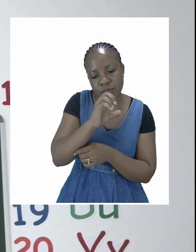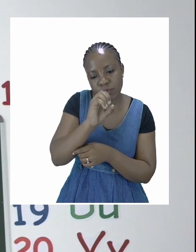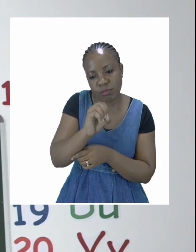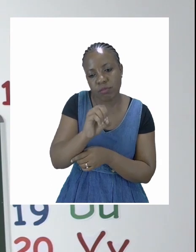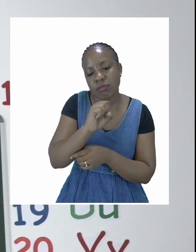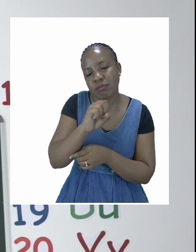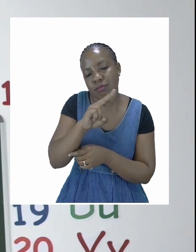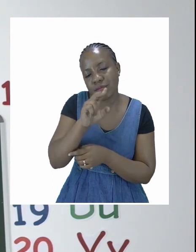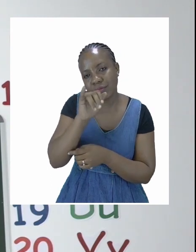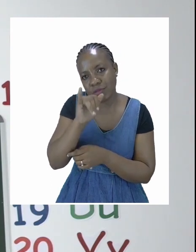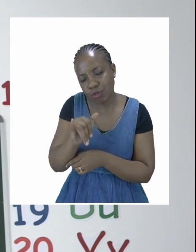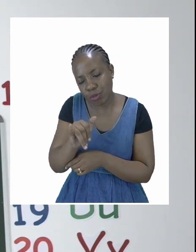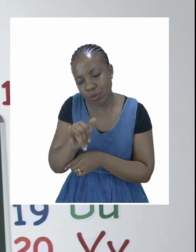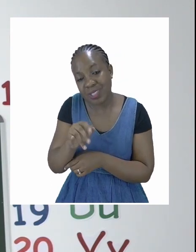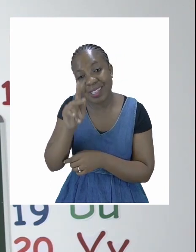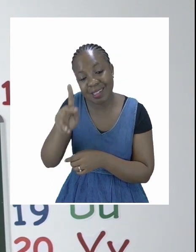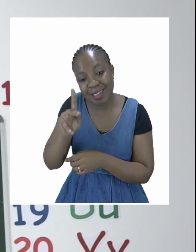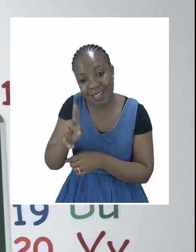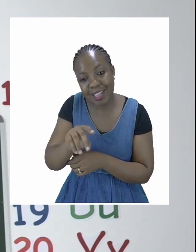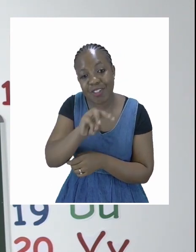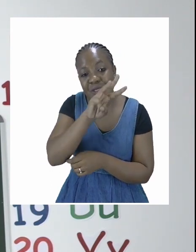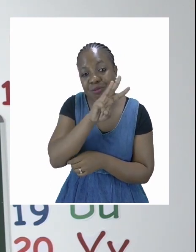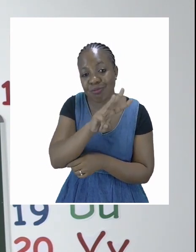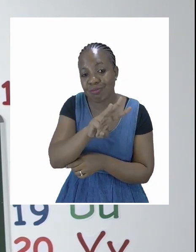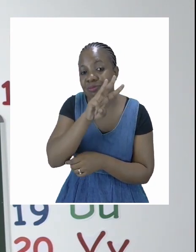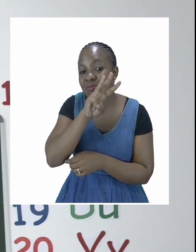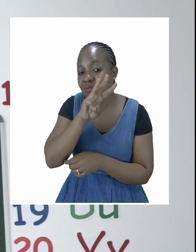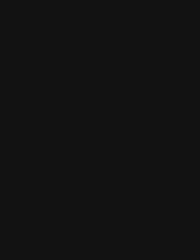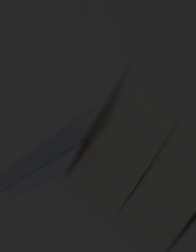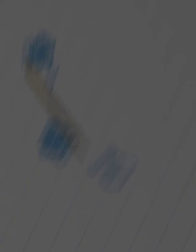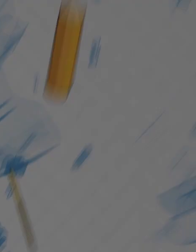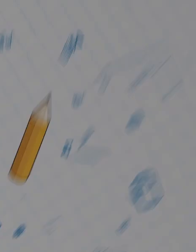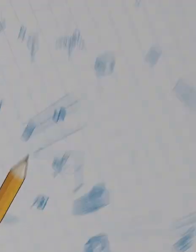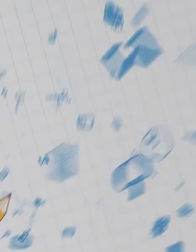our website, Zoshi Online.